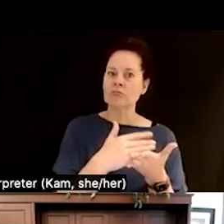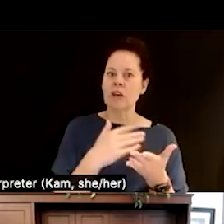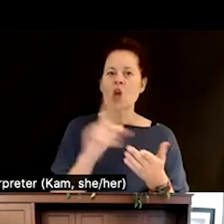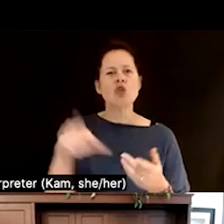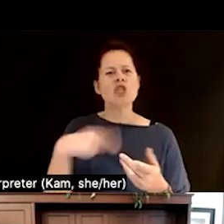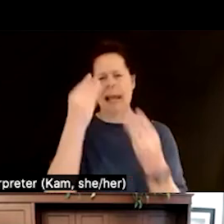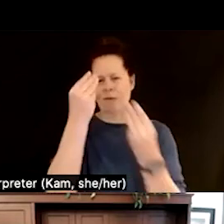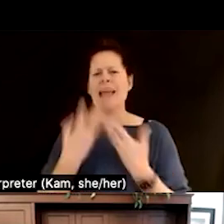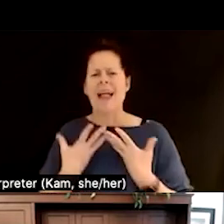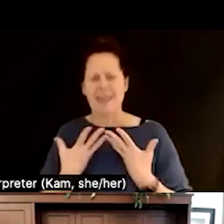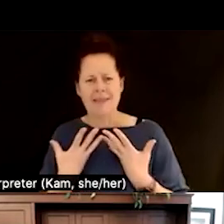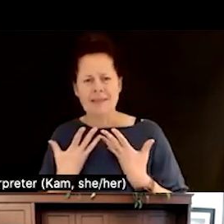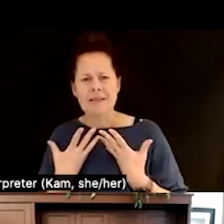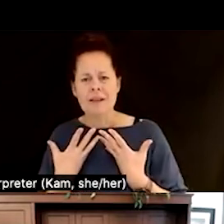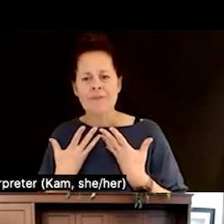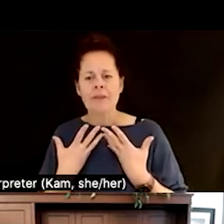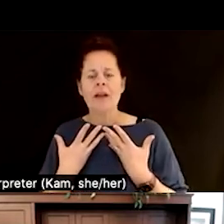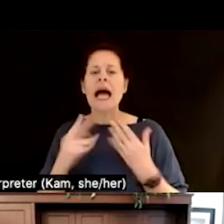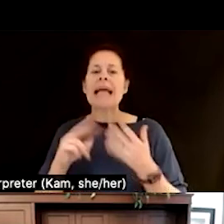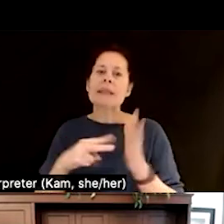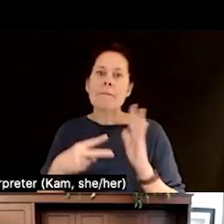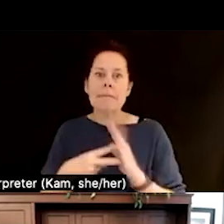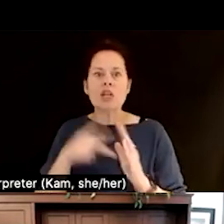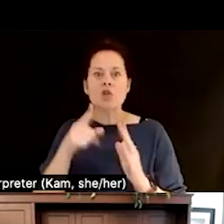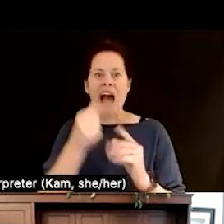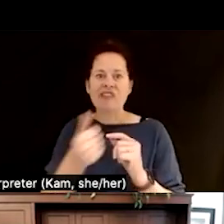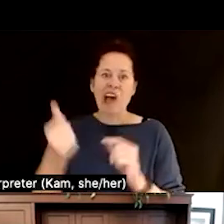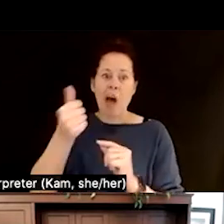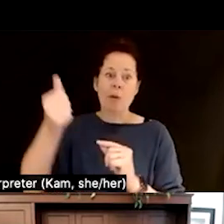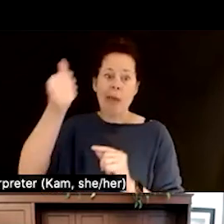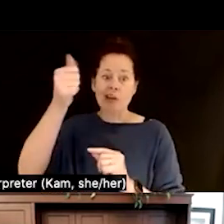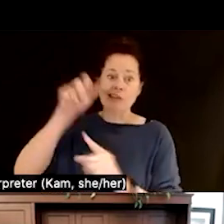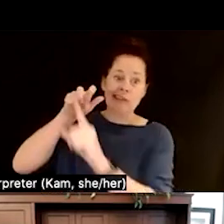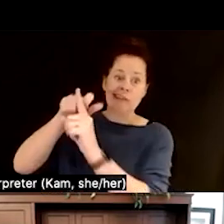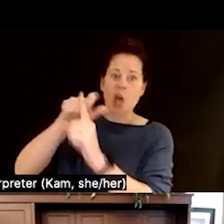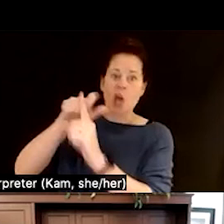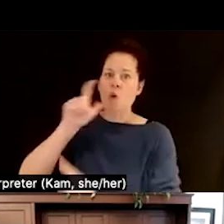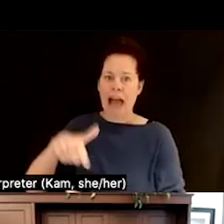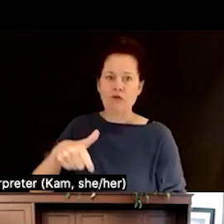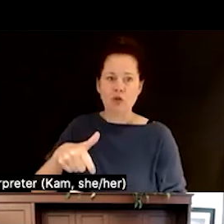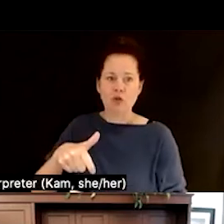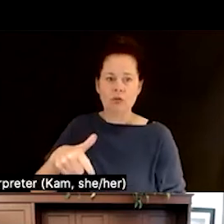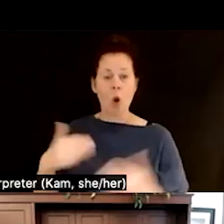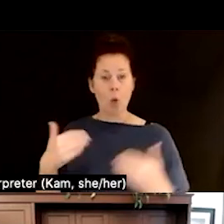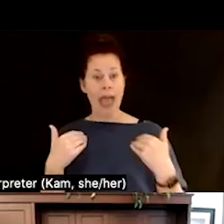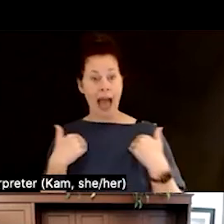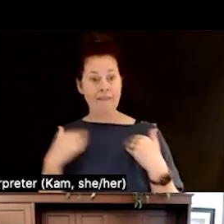say not to like say is like you have to go to an upper level manager. We have those things in place